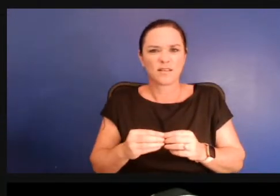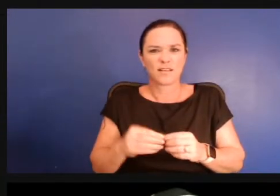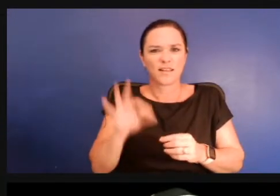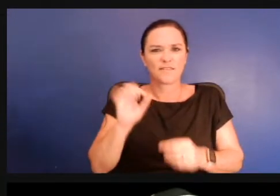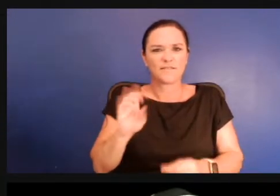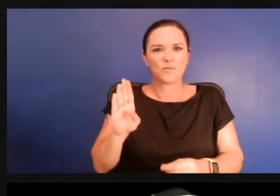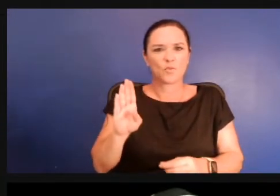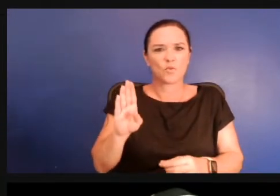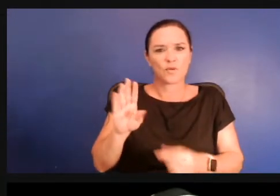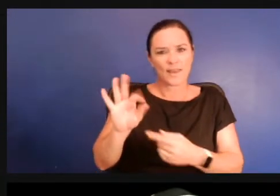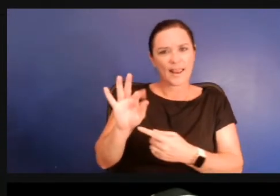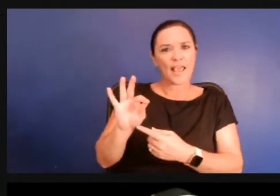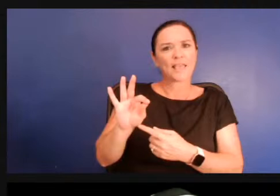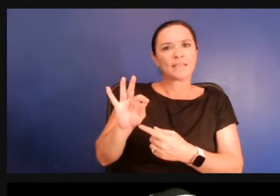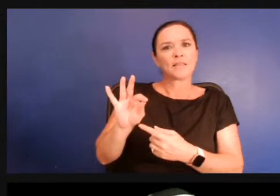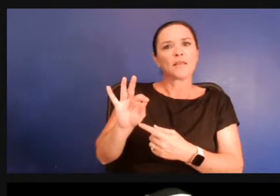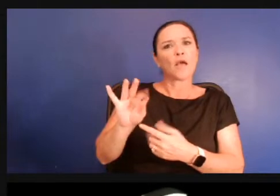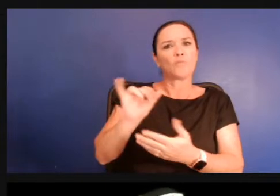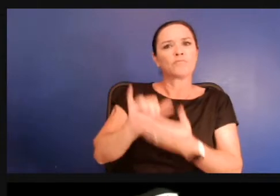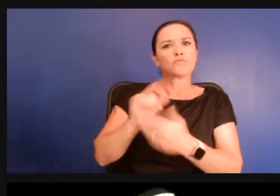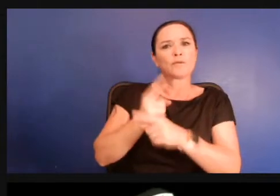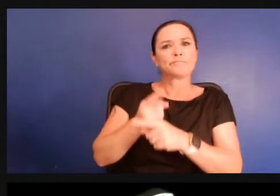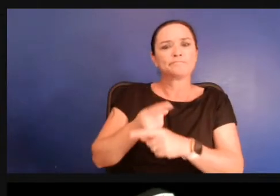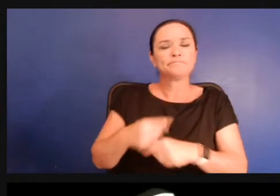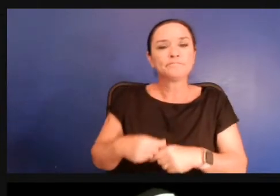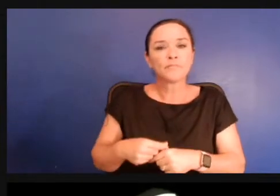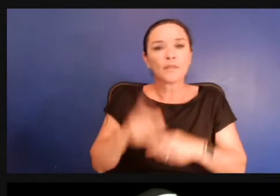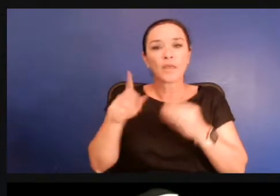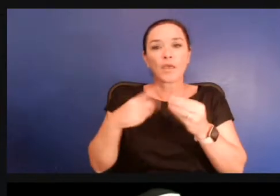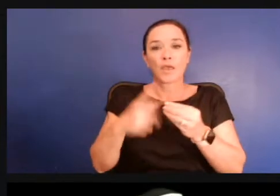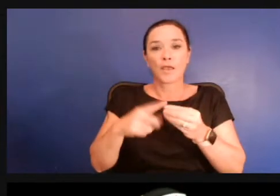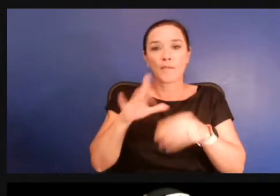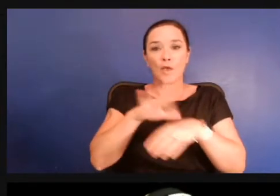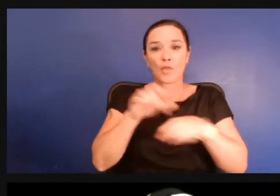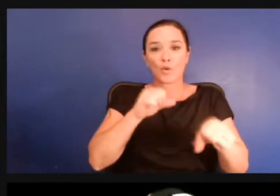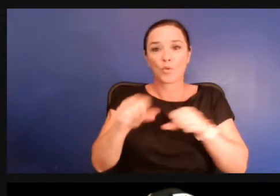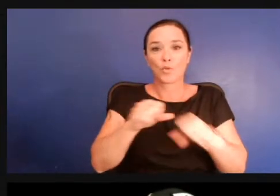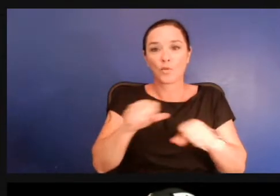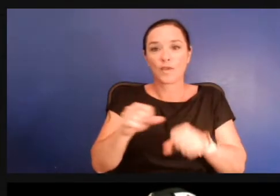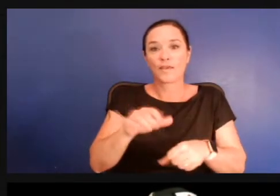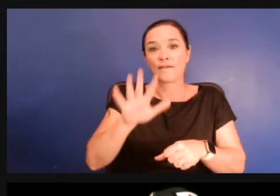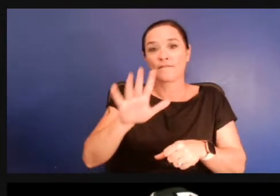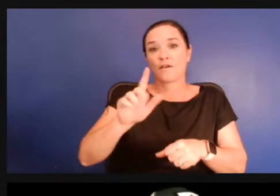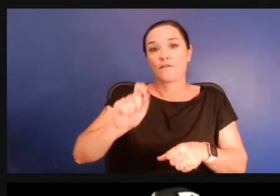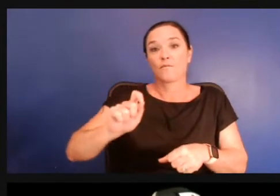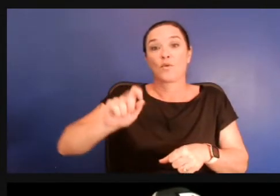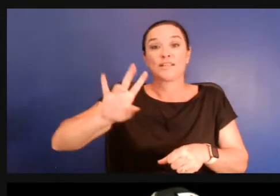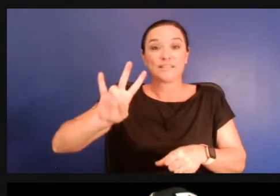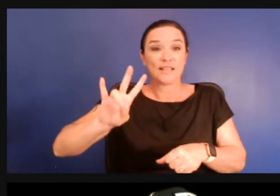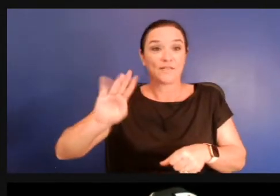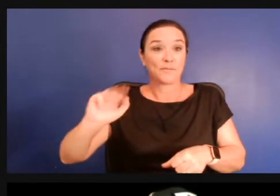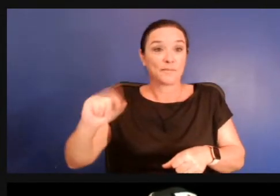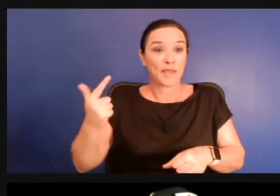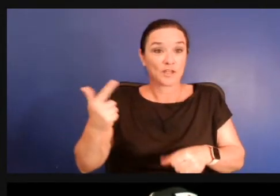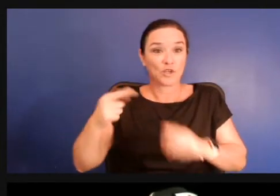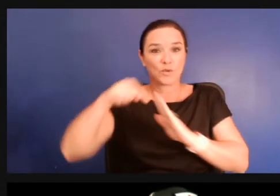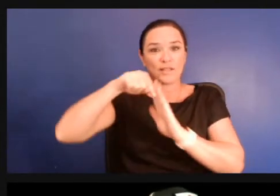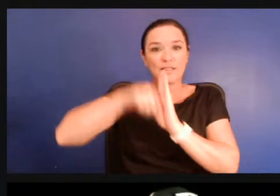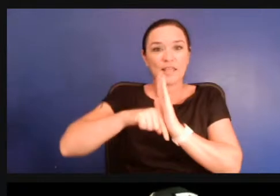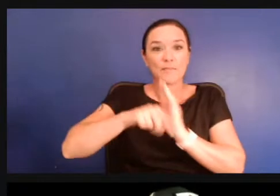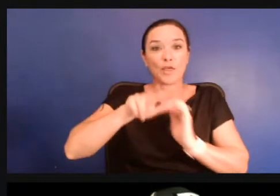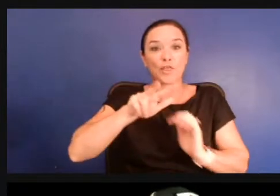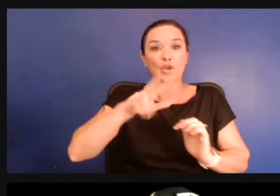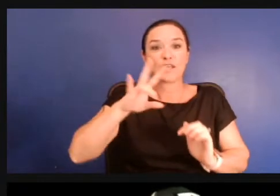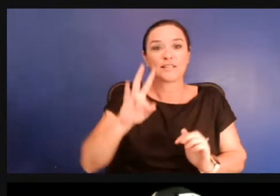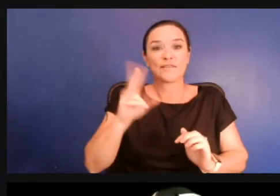February 9th, yeah, this is it. February 9th statement about the earthquake, magnitude 5.7 at a depth of 37 kilometers or